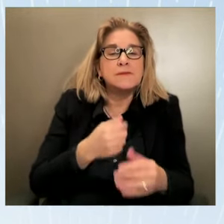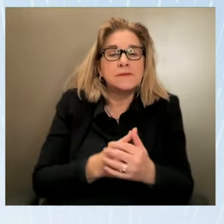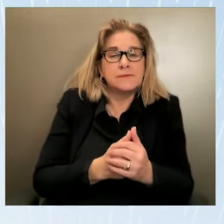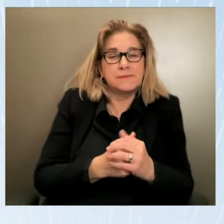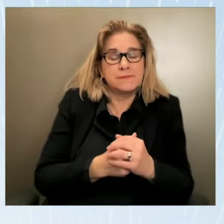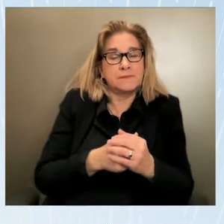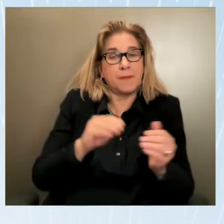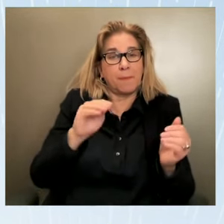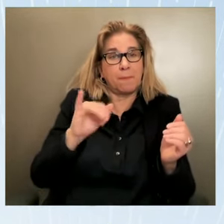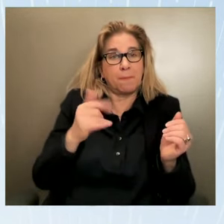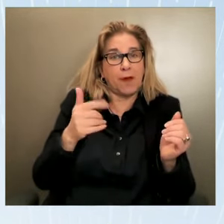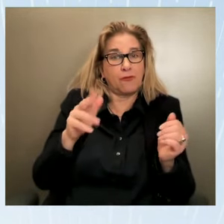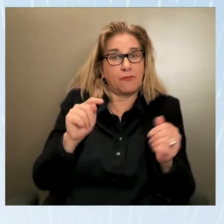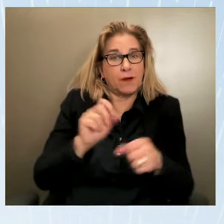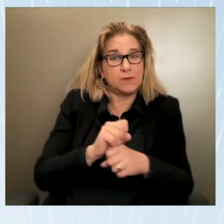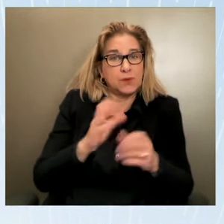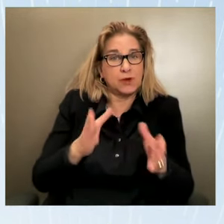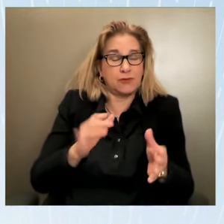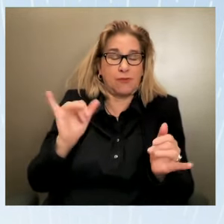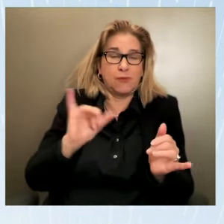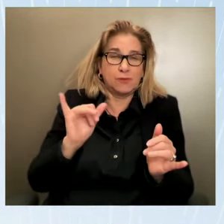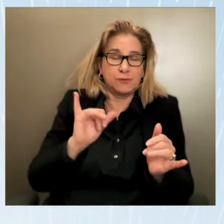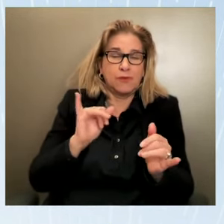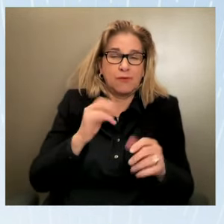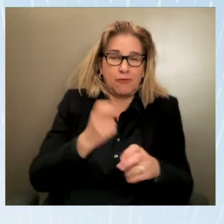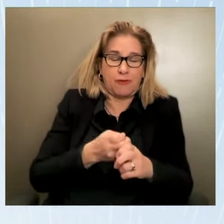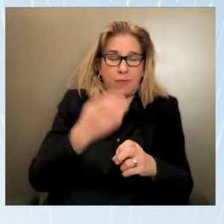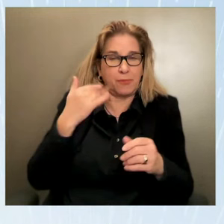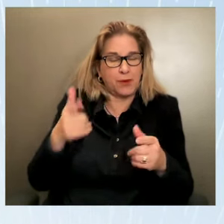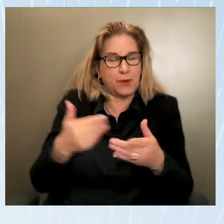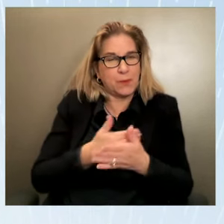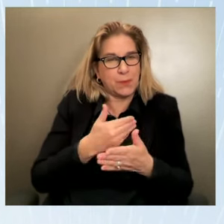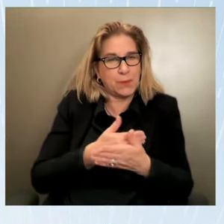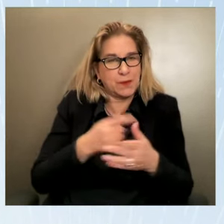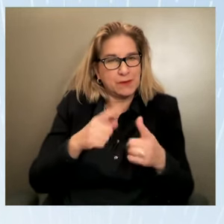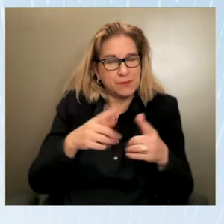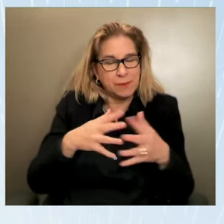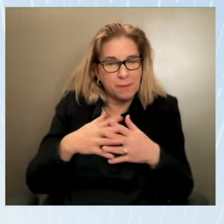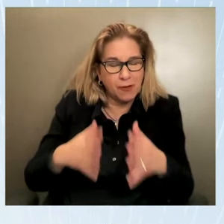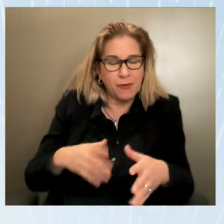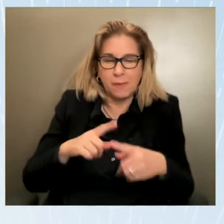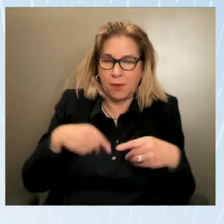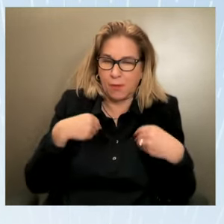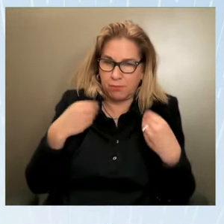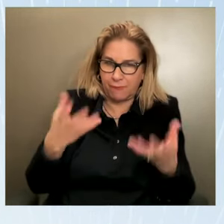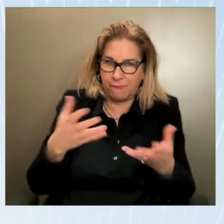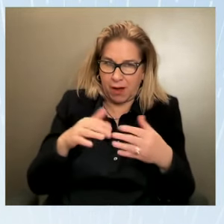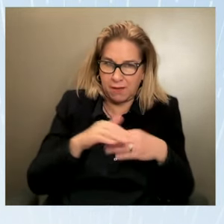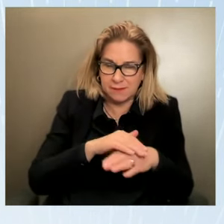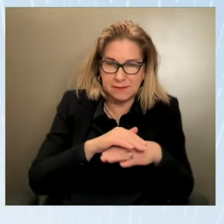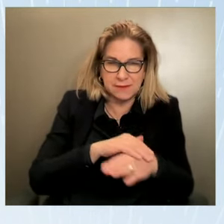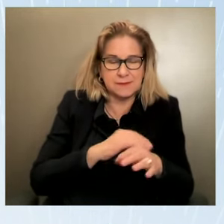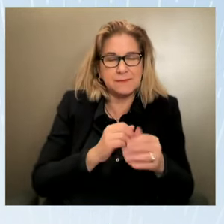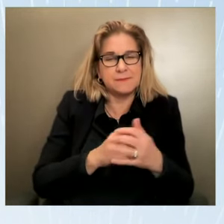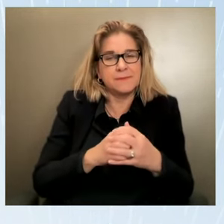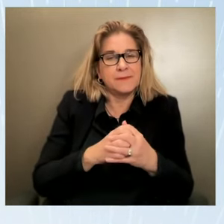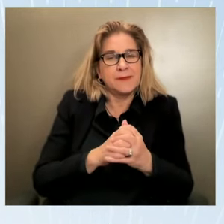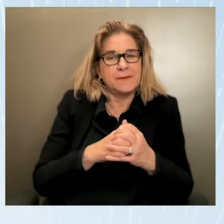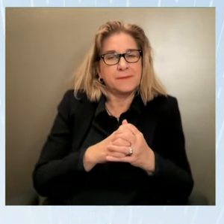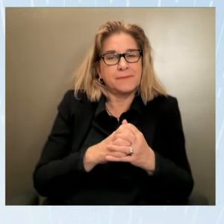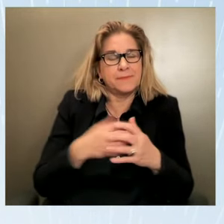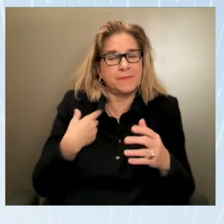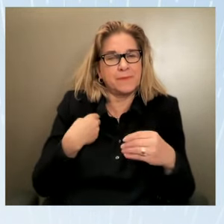on implementing the Human Trafficking National Action Plan, including by expanding access to quality and trauma-informed